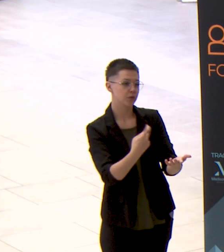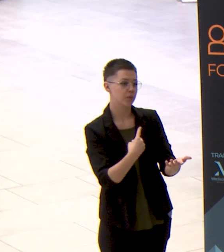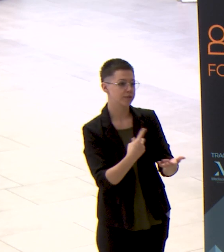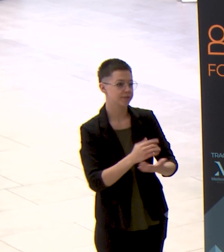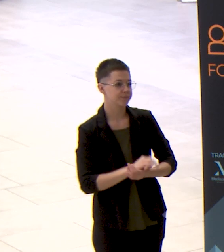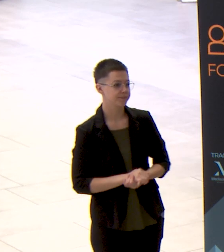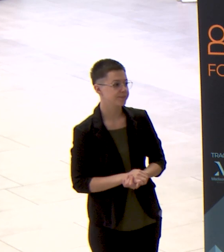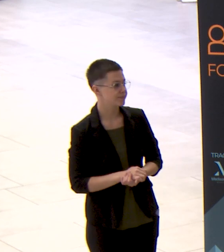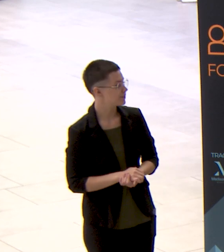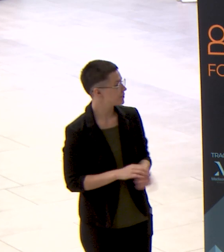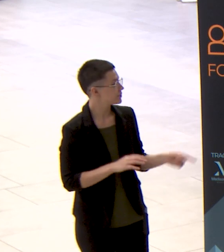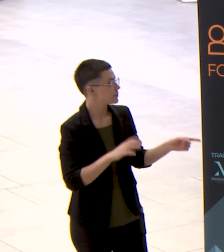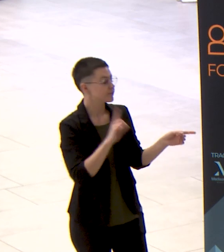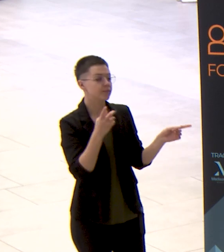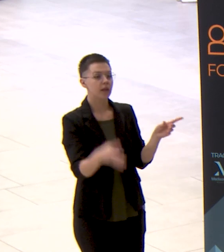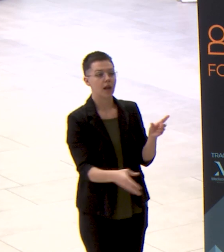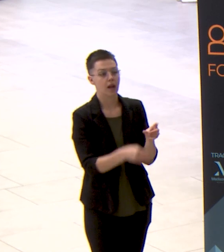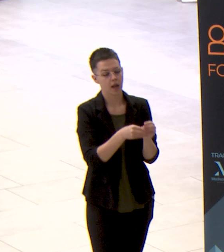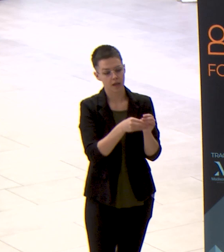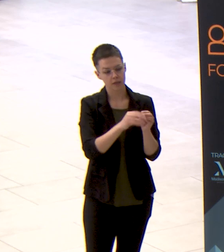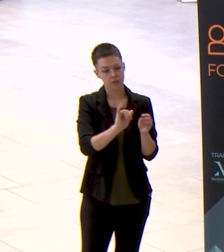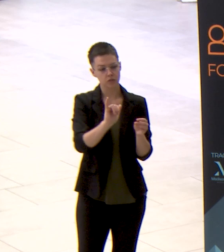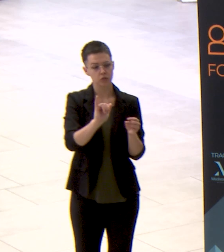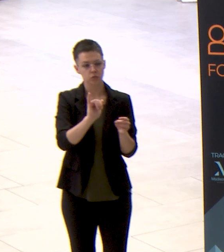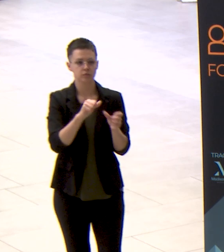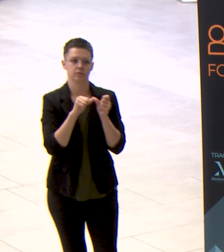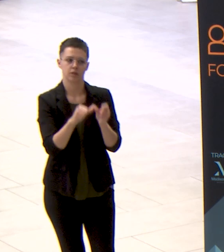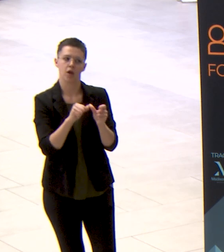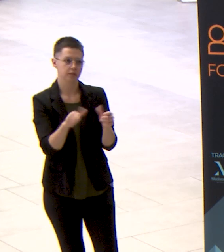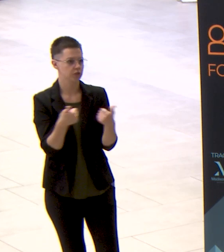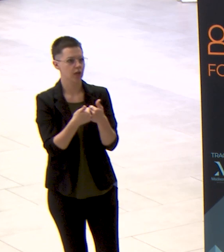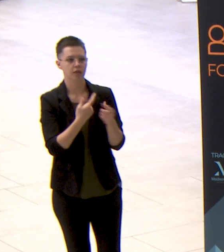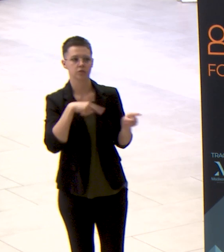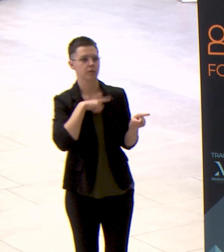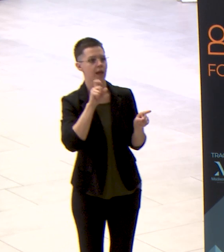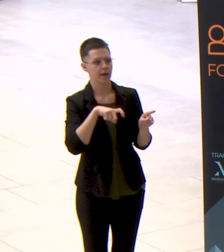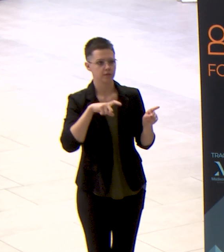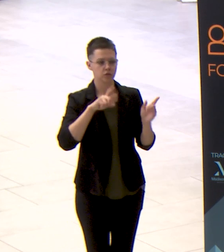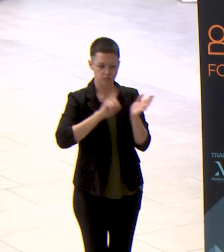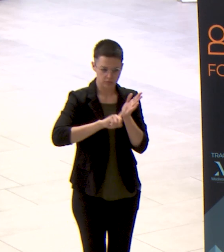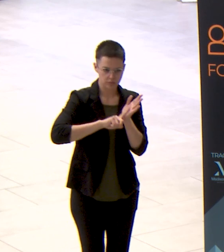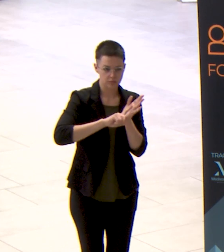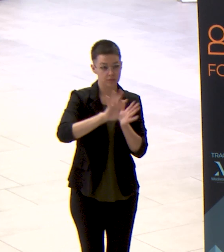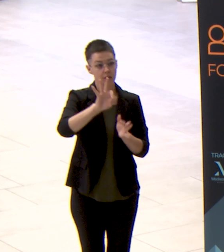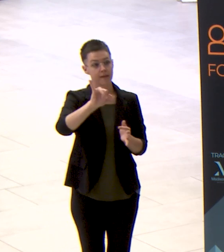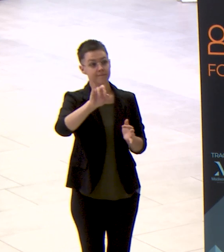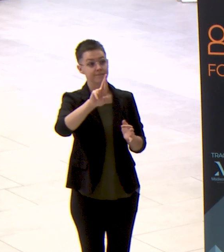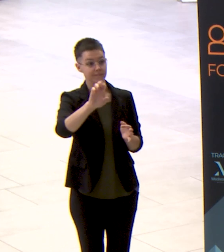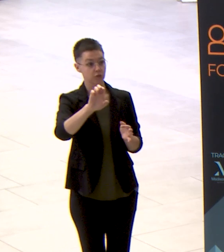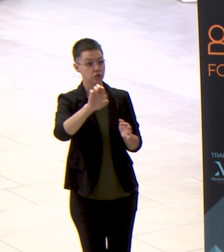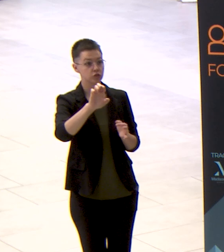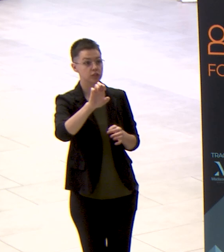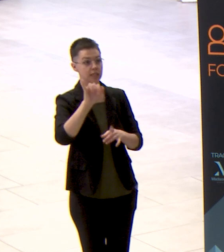bringing up. Yeah, and I'll just add also, like, it is a constant challenge that even we have to do. So Fierce has, you know, it's a very crowded